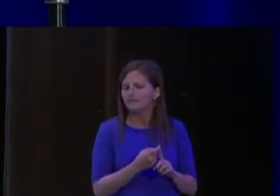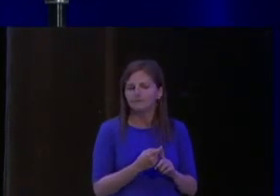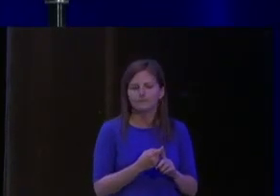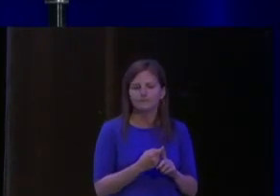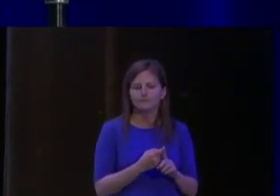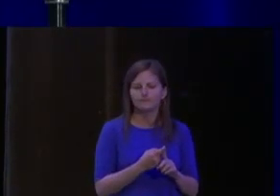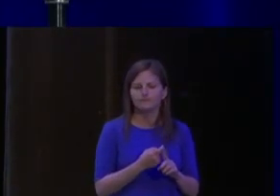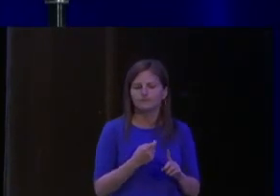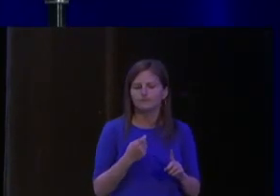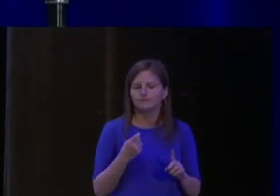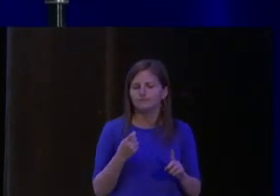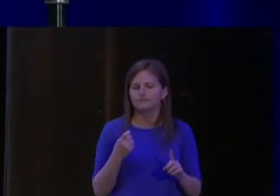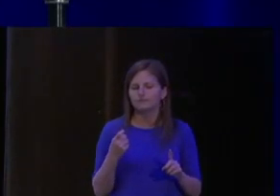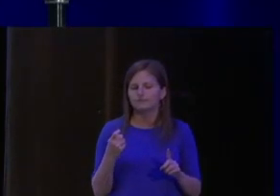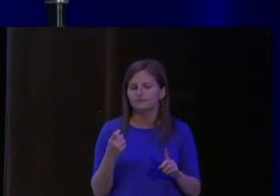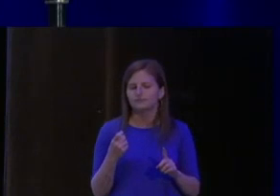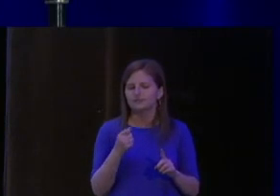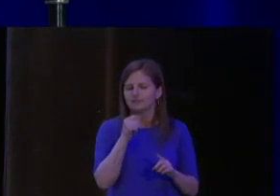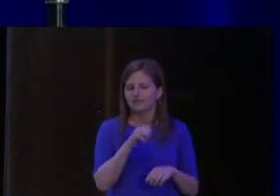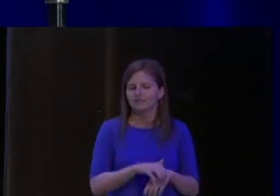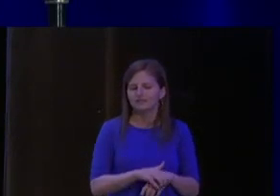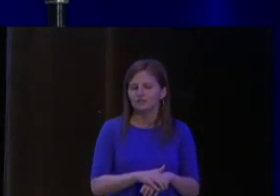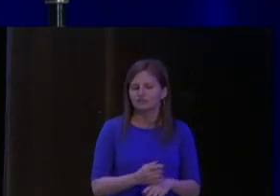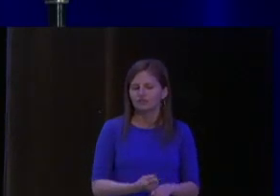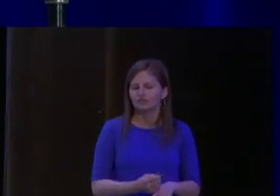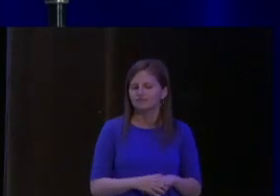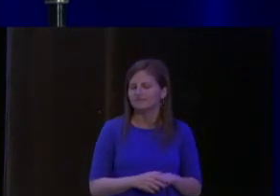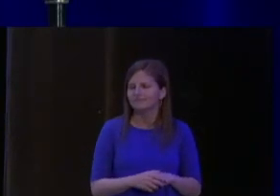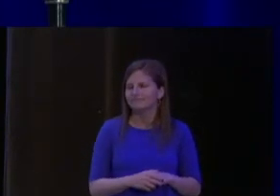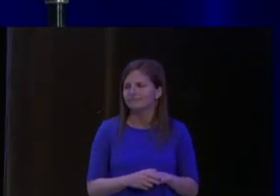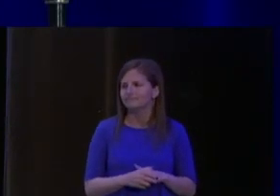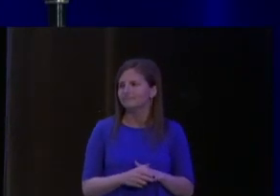Ramadasa sa say so